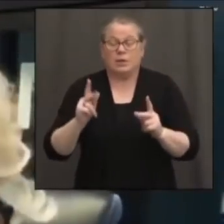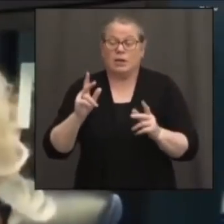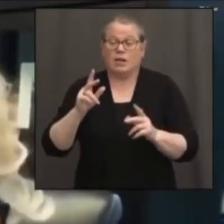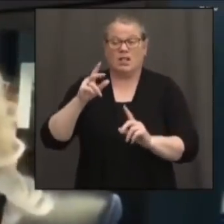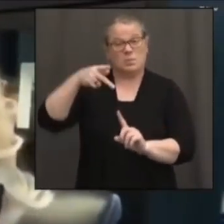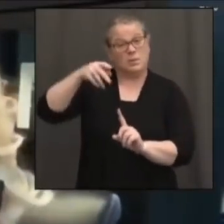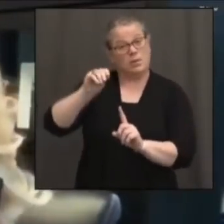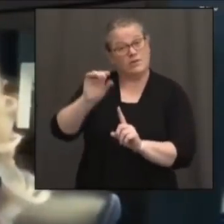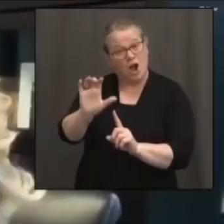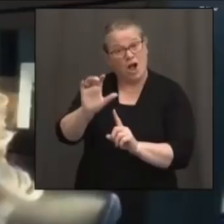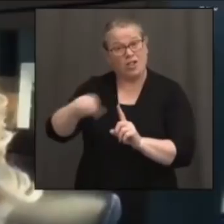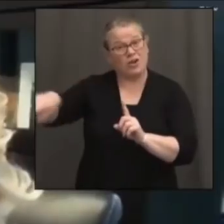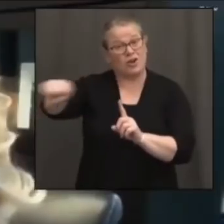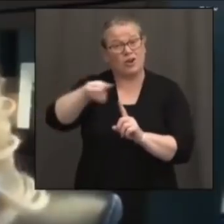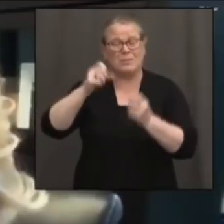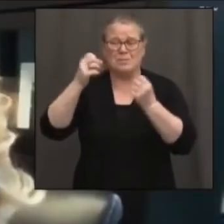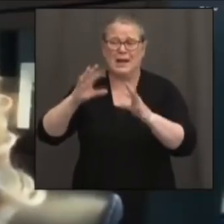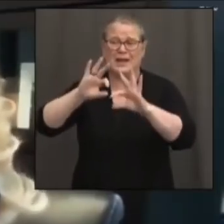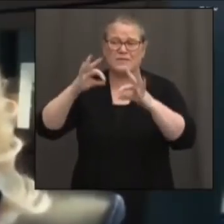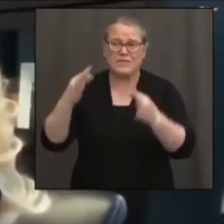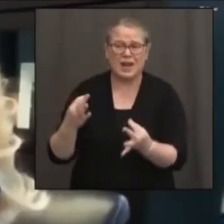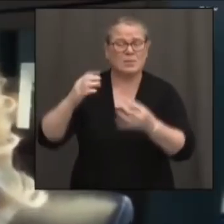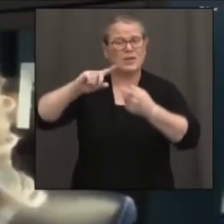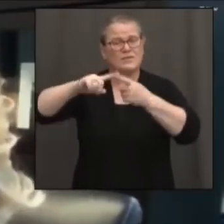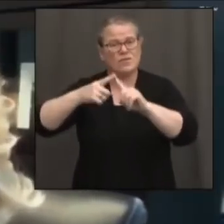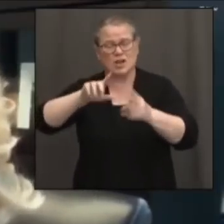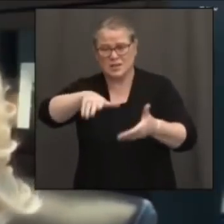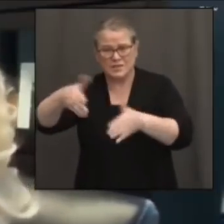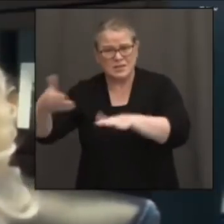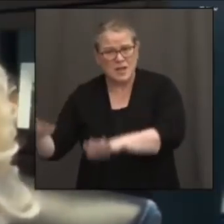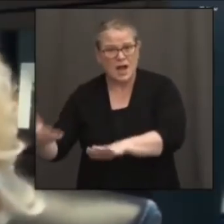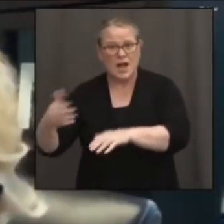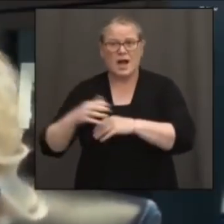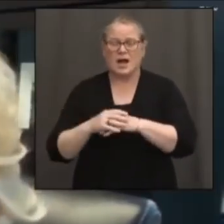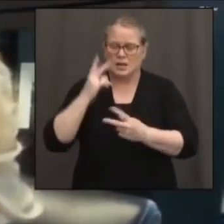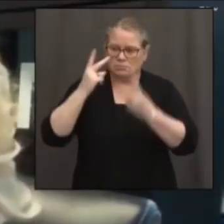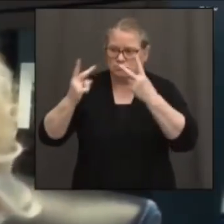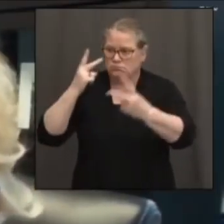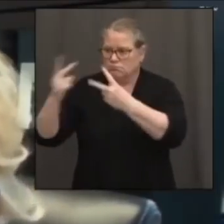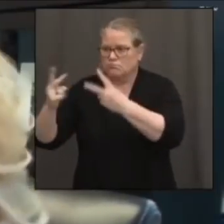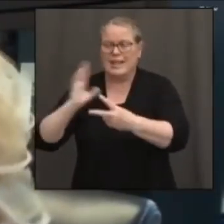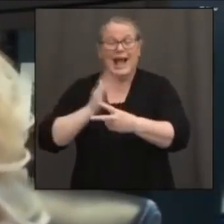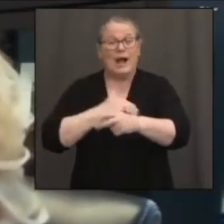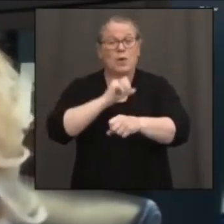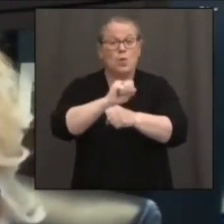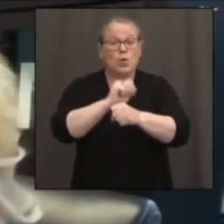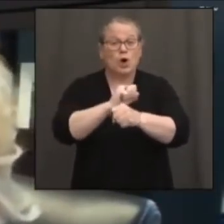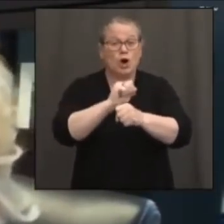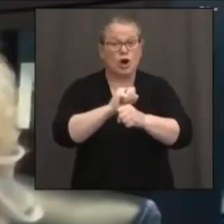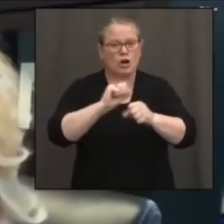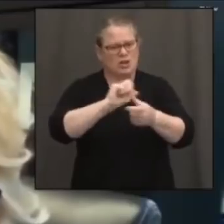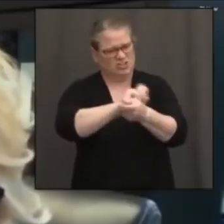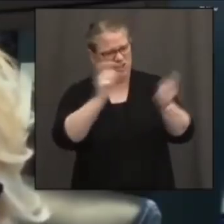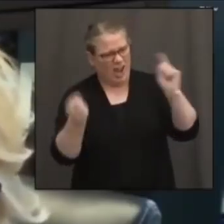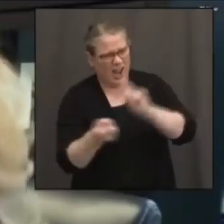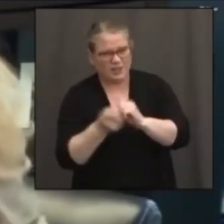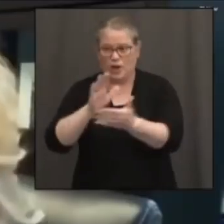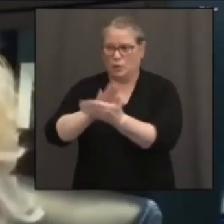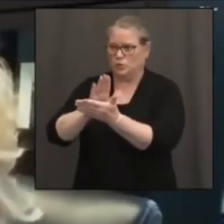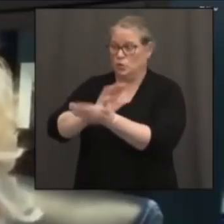family die, and so many changes have happened in our work lives, our school lives with our children,